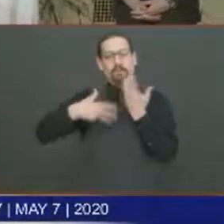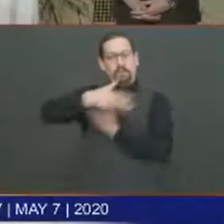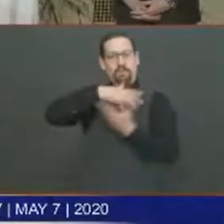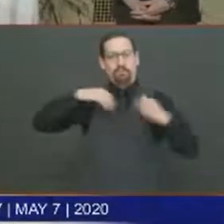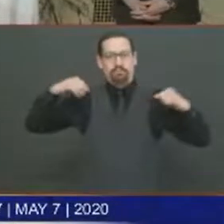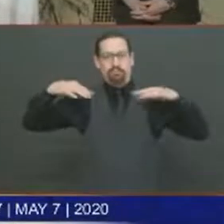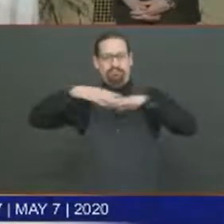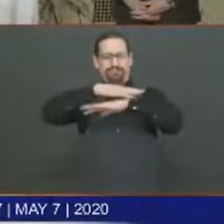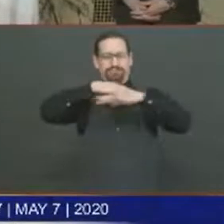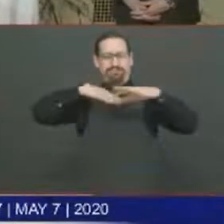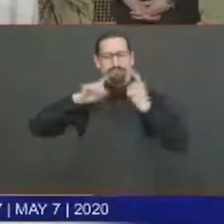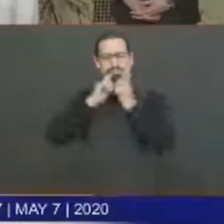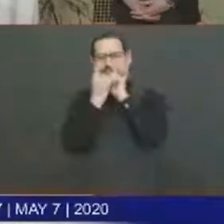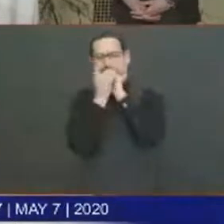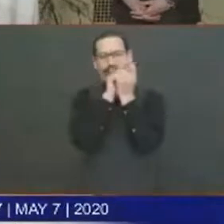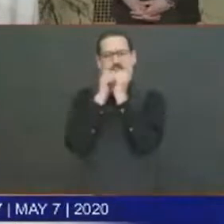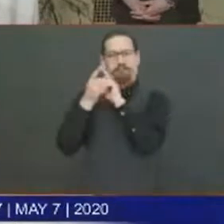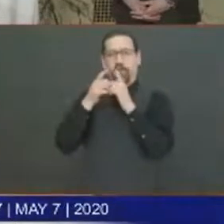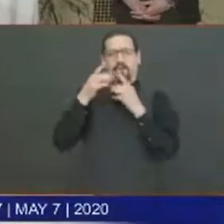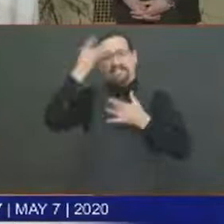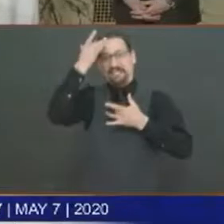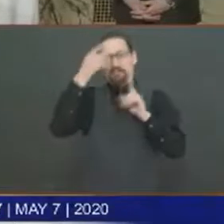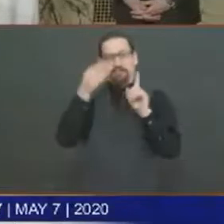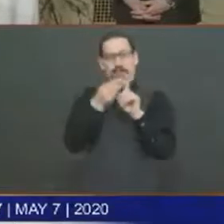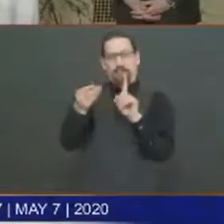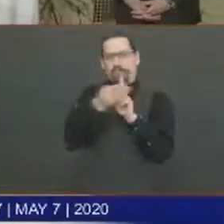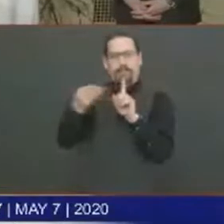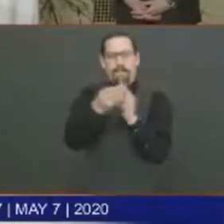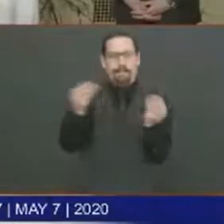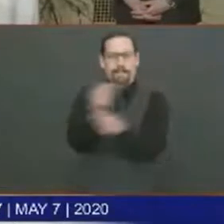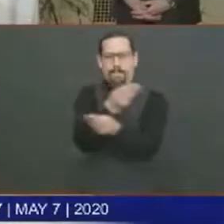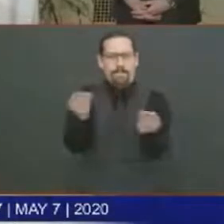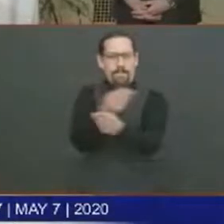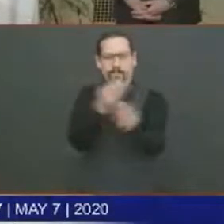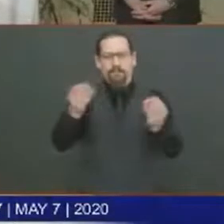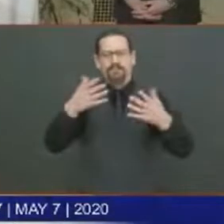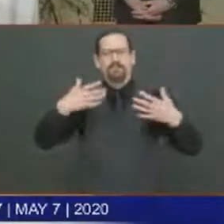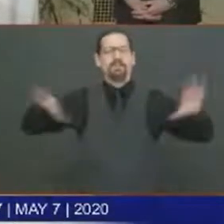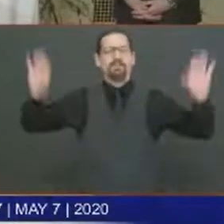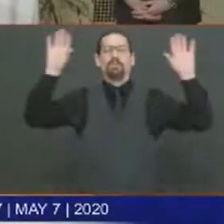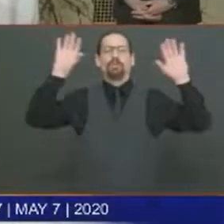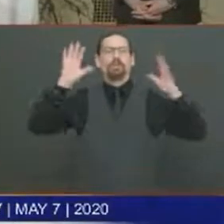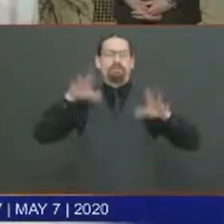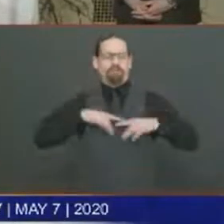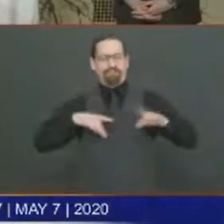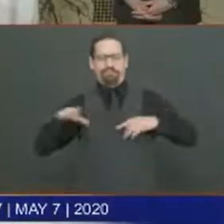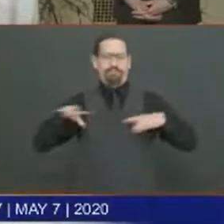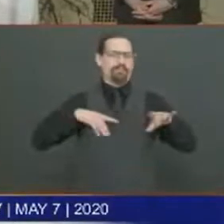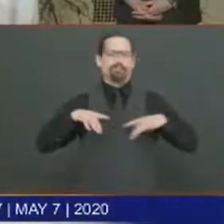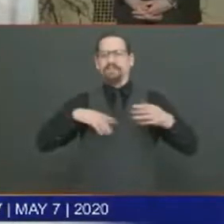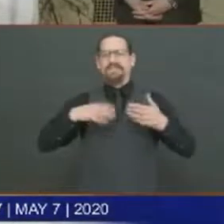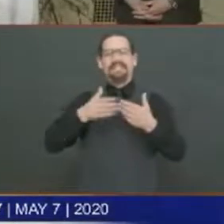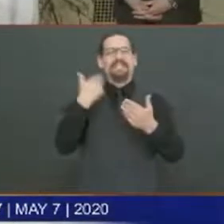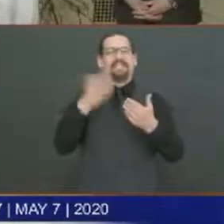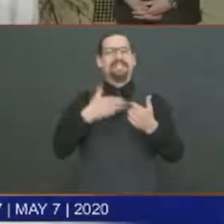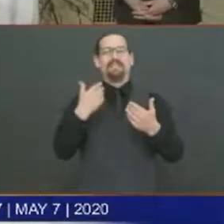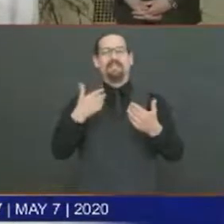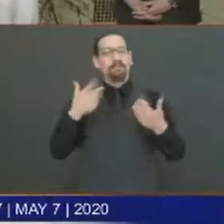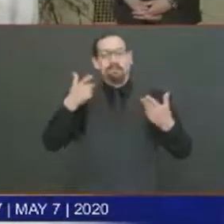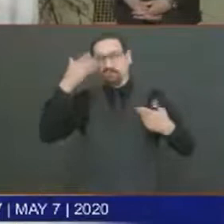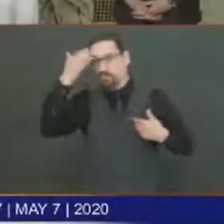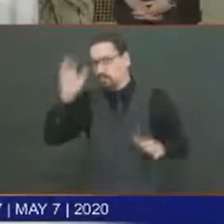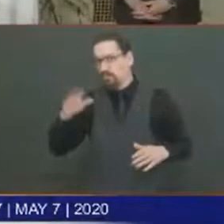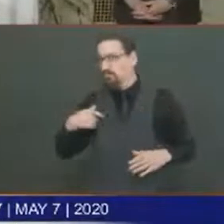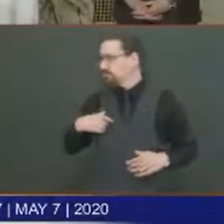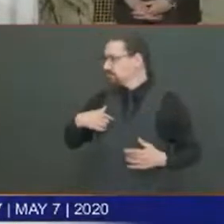hands and spreading illness, whether or not you may have symptoms. So we are